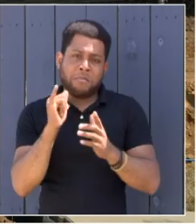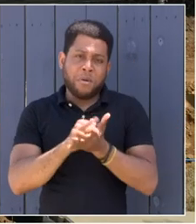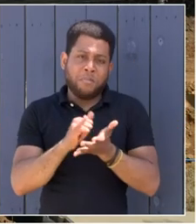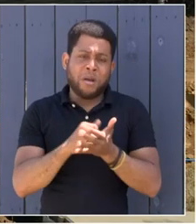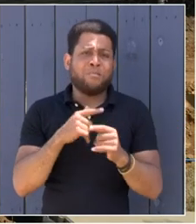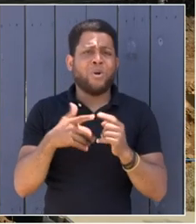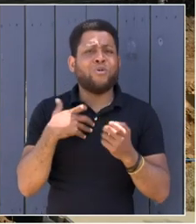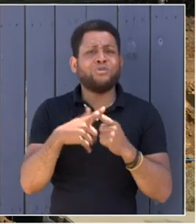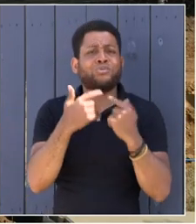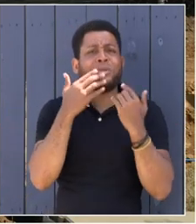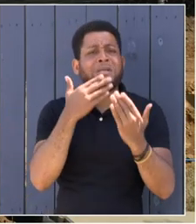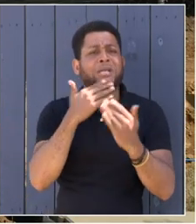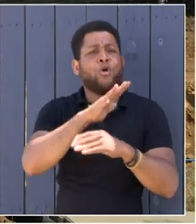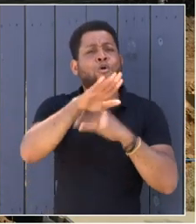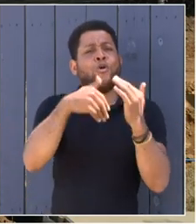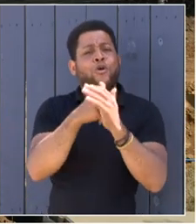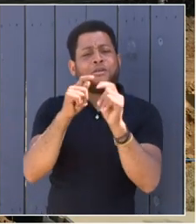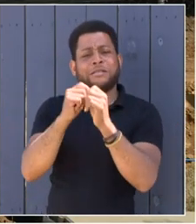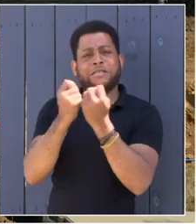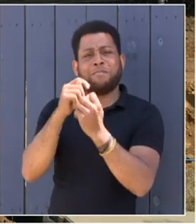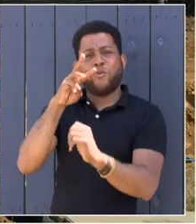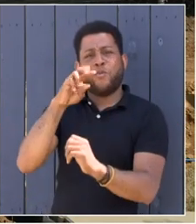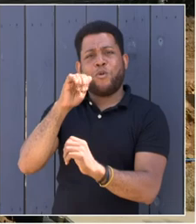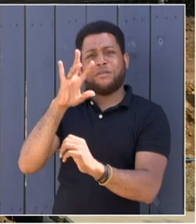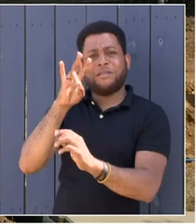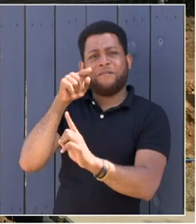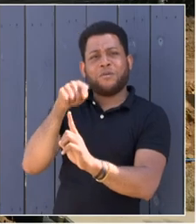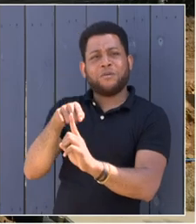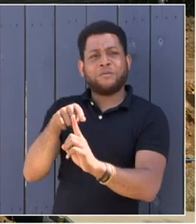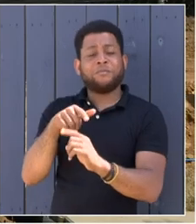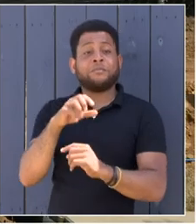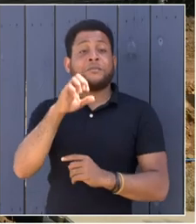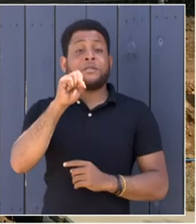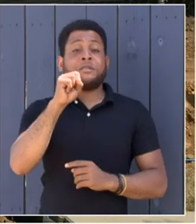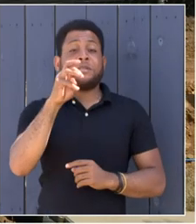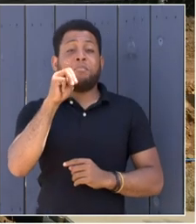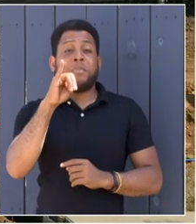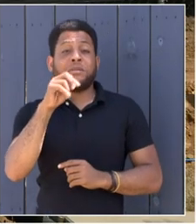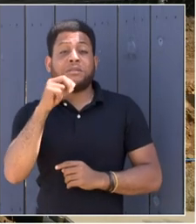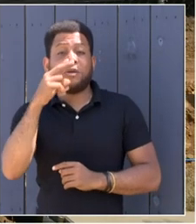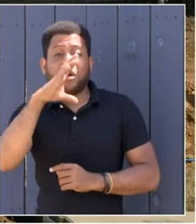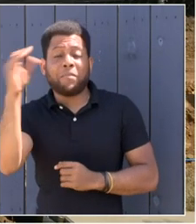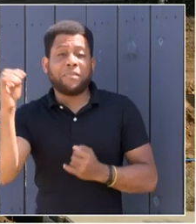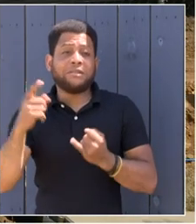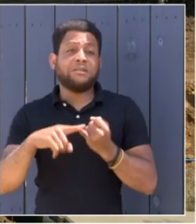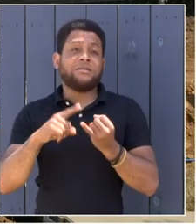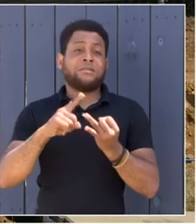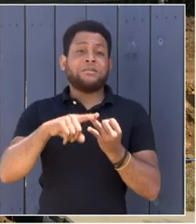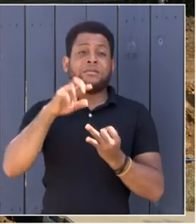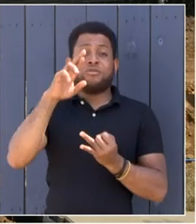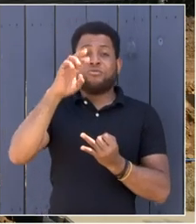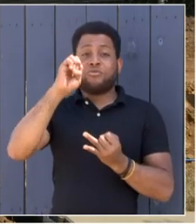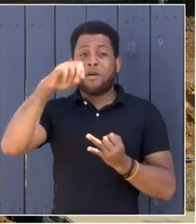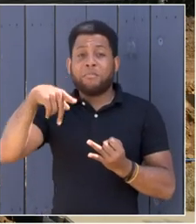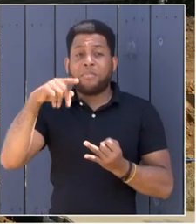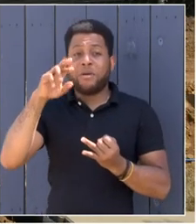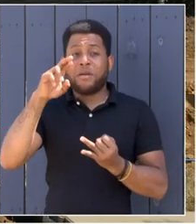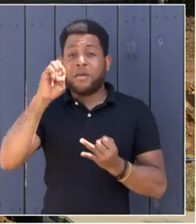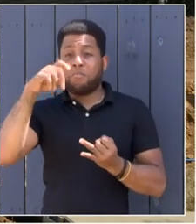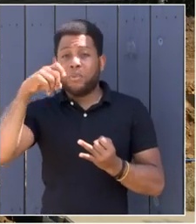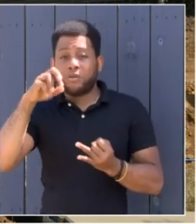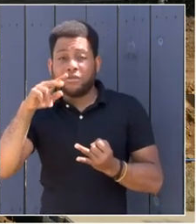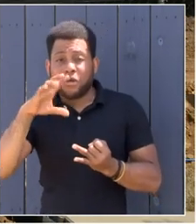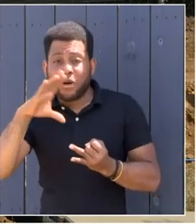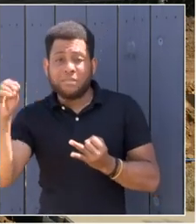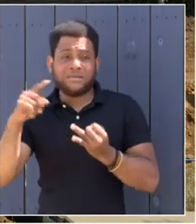Ward 7. So thank you to the Smith companies, thank you to Rappaport, and thank you to everybody else who's been part of that development team. Let's give them a round of applause for